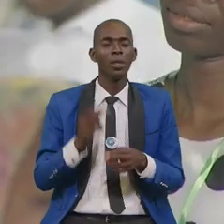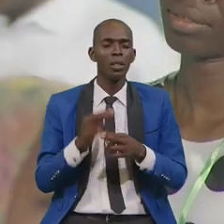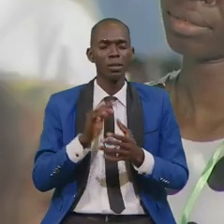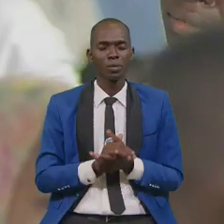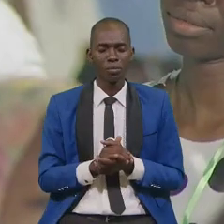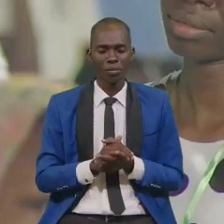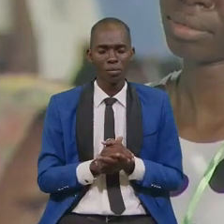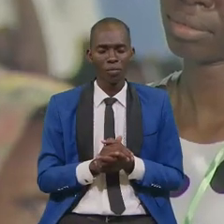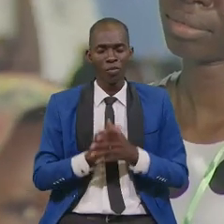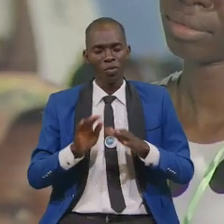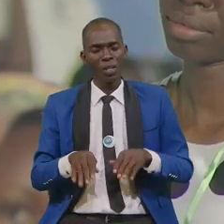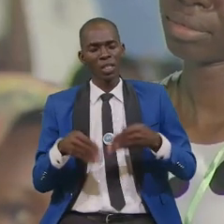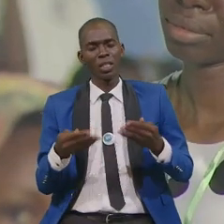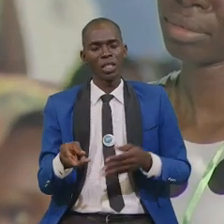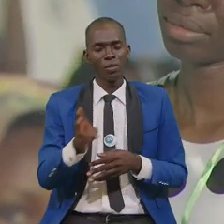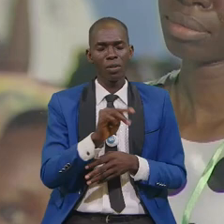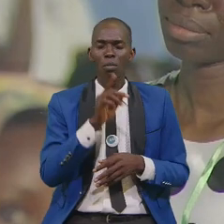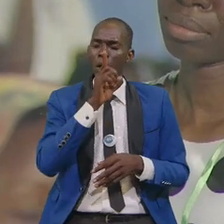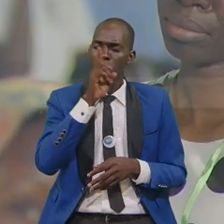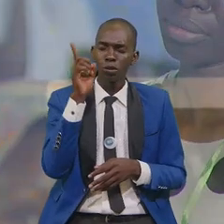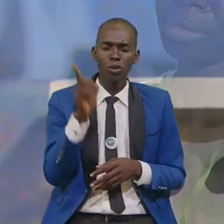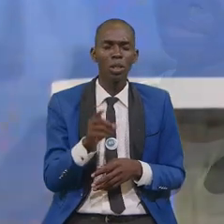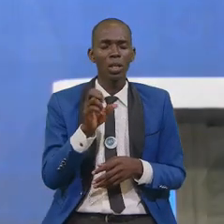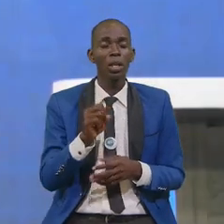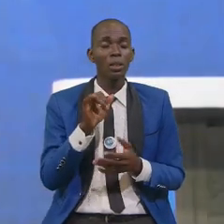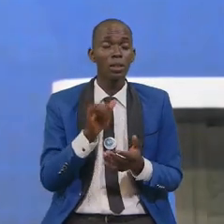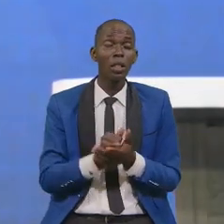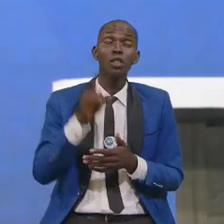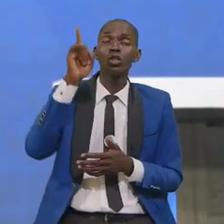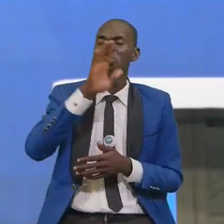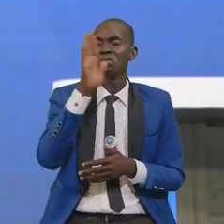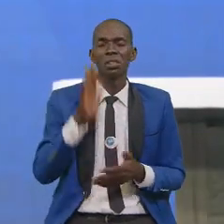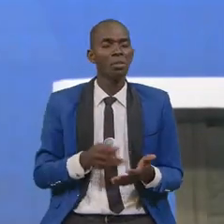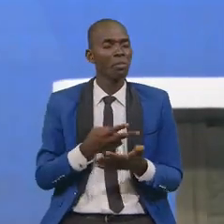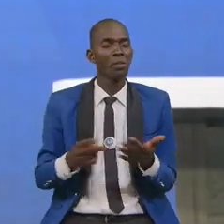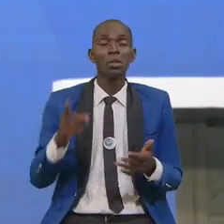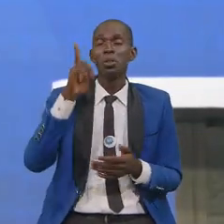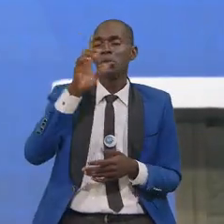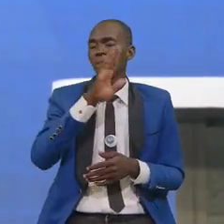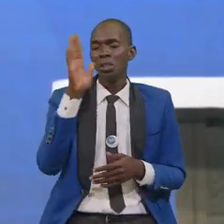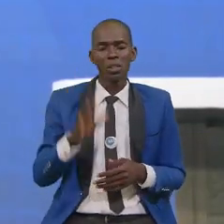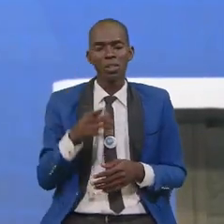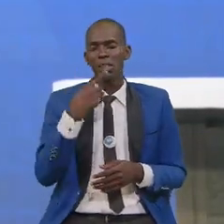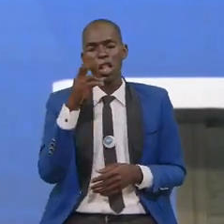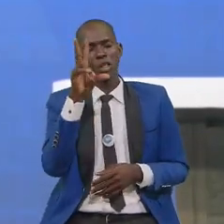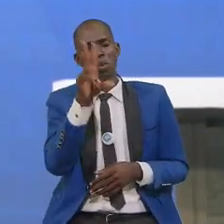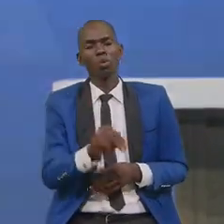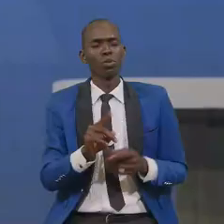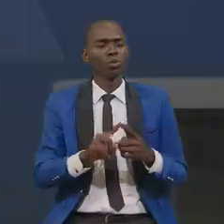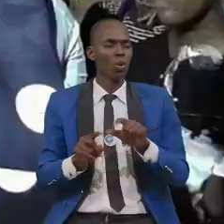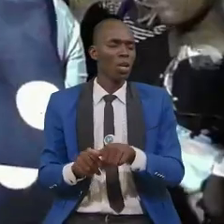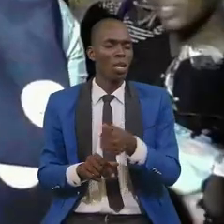Give them assurance that you never fail. You never say no to anyone